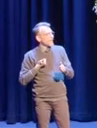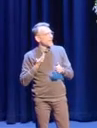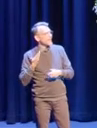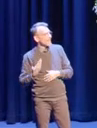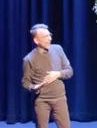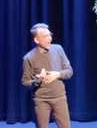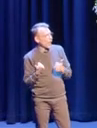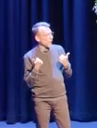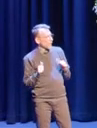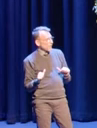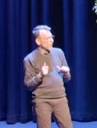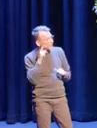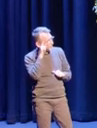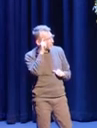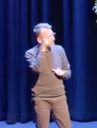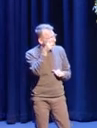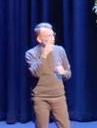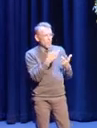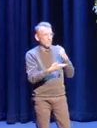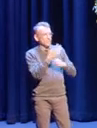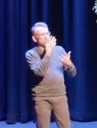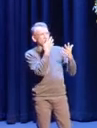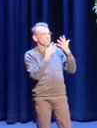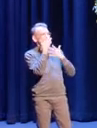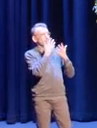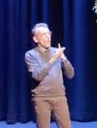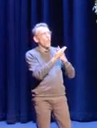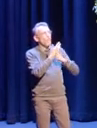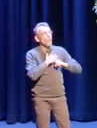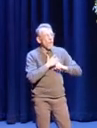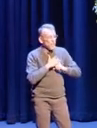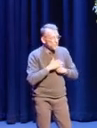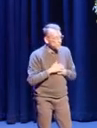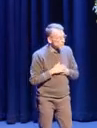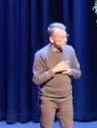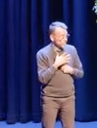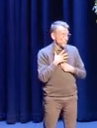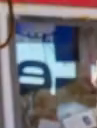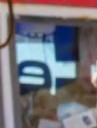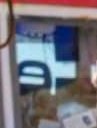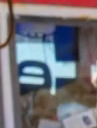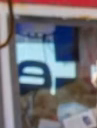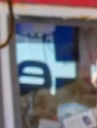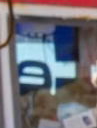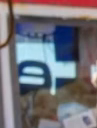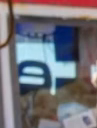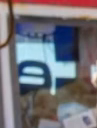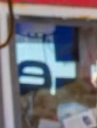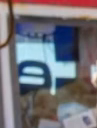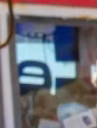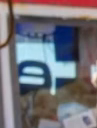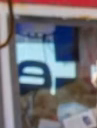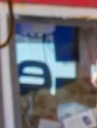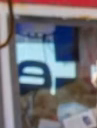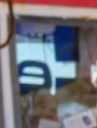So, and I was just overwhelmed and quite shocked. And I think